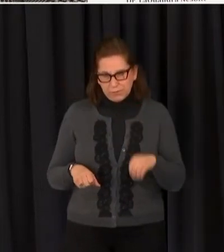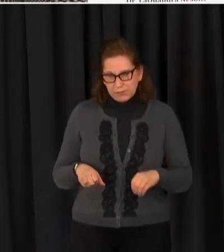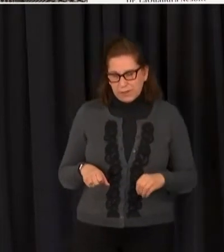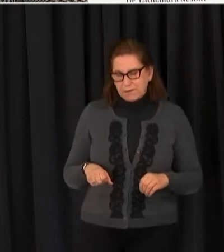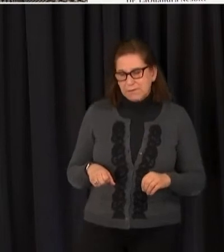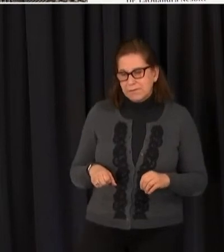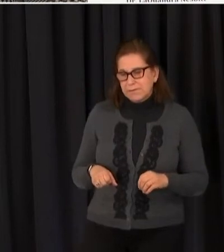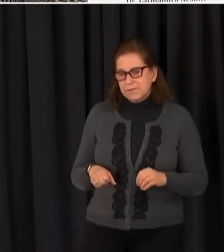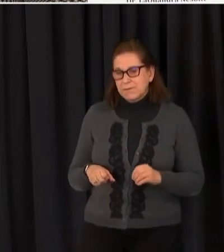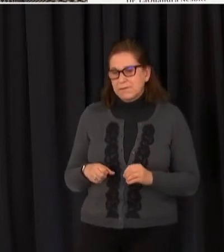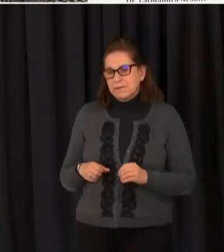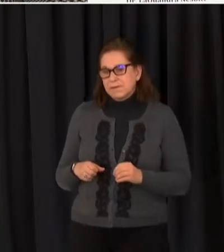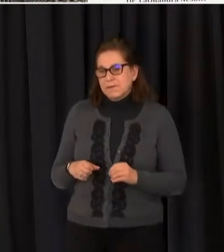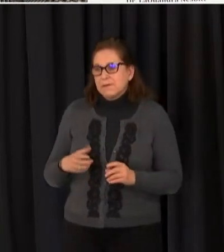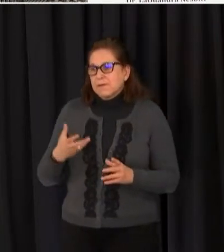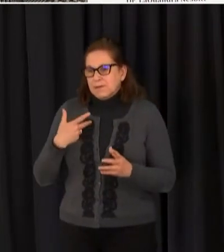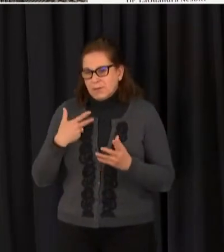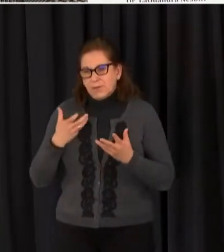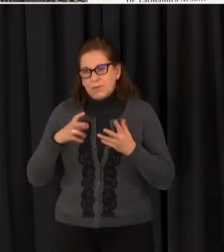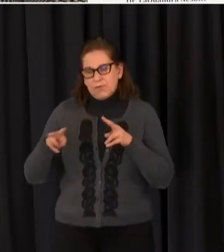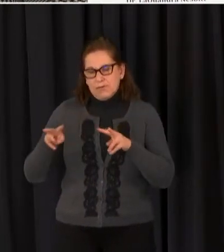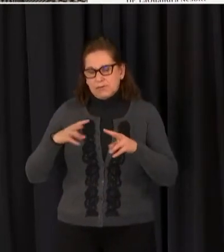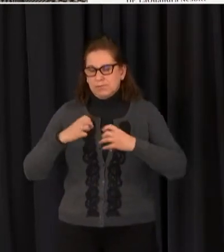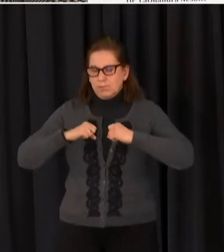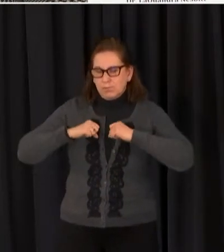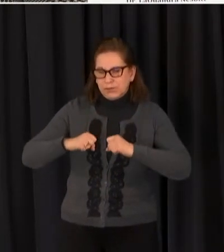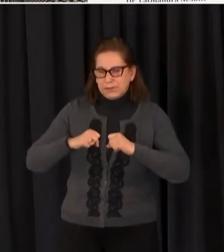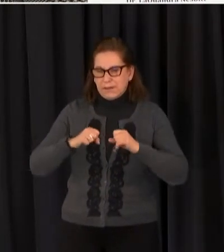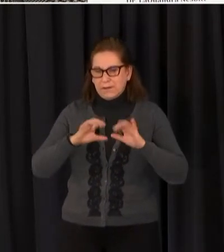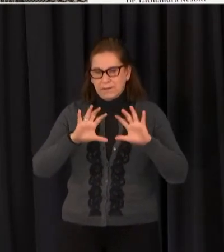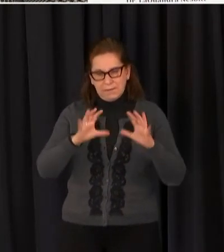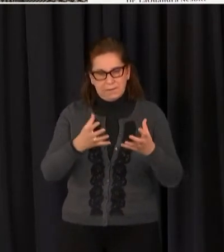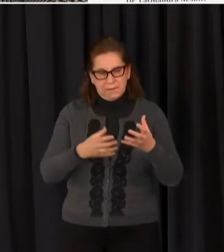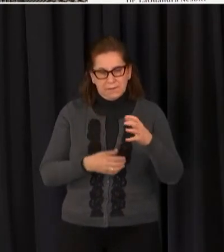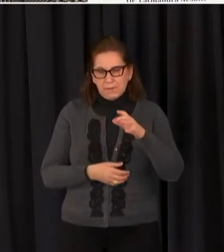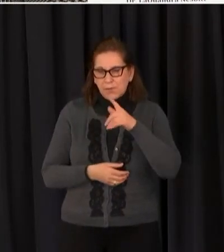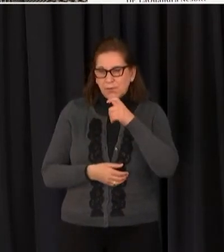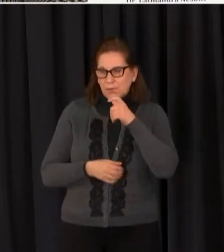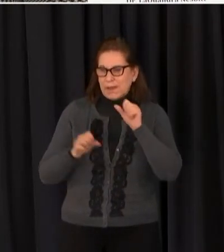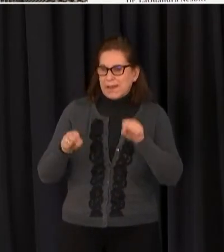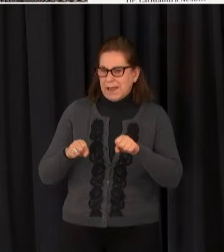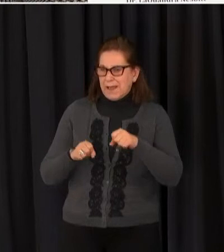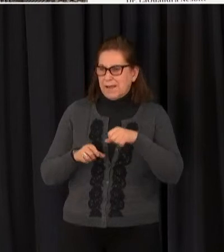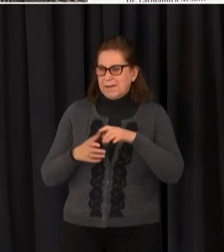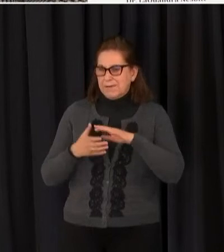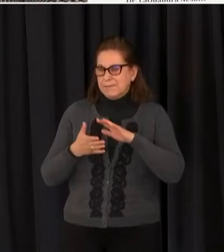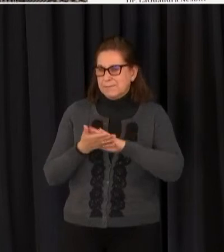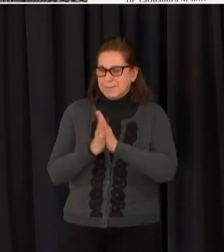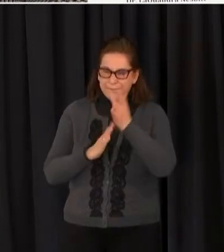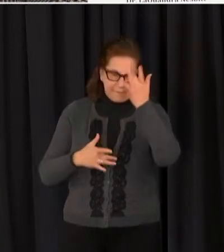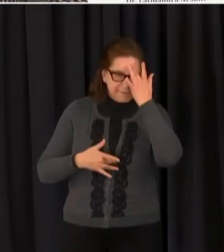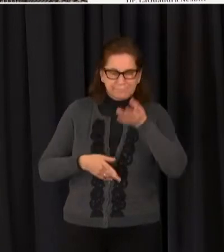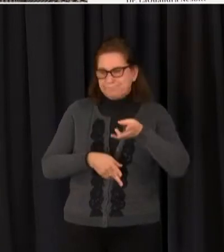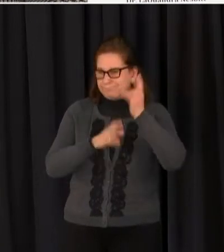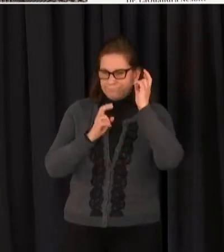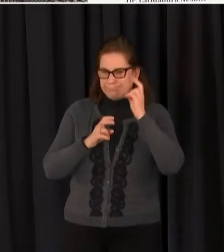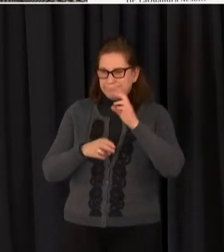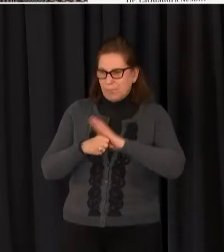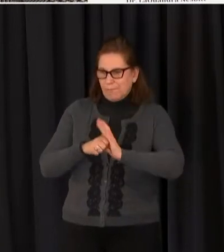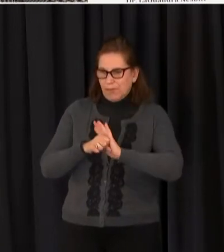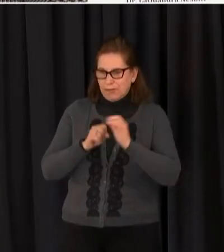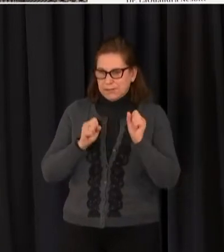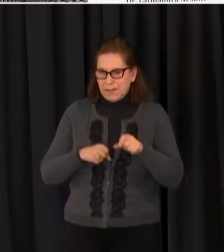cases, and so we want to do a much better job of identifying those asymptomatic cases and reducing even further the number of cases that